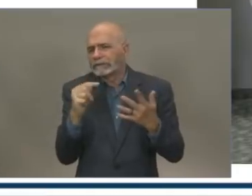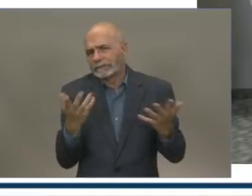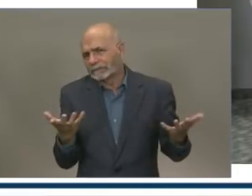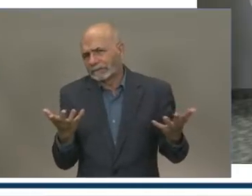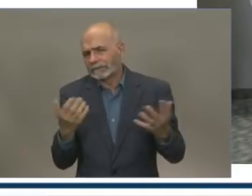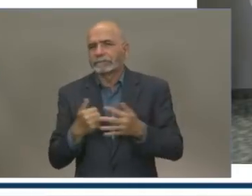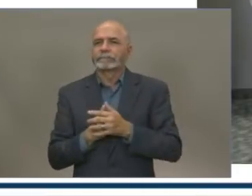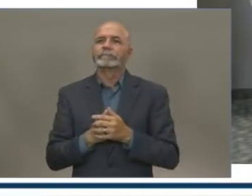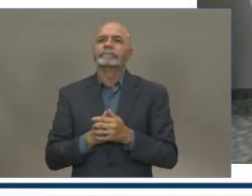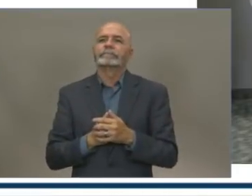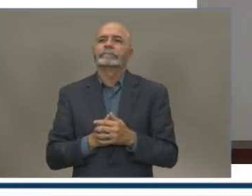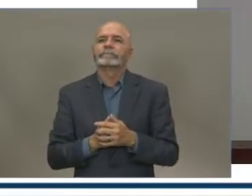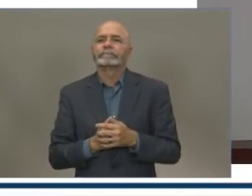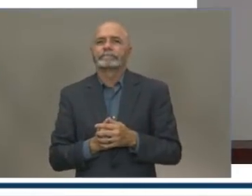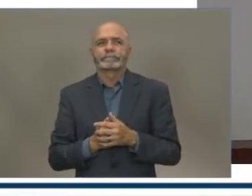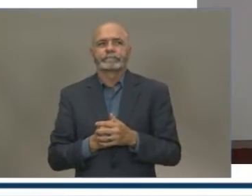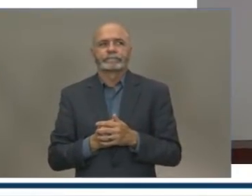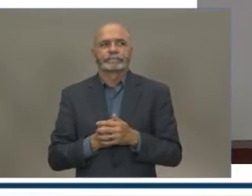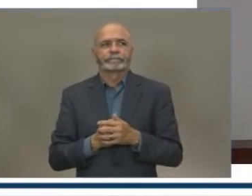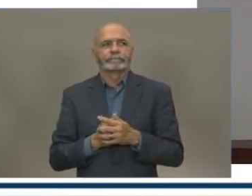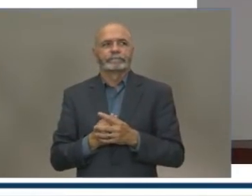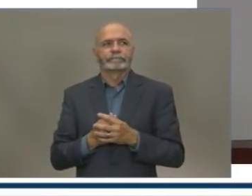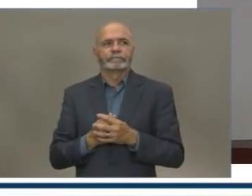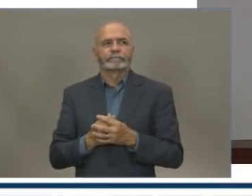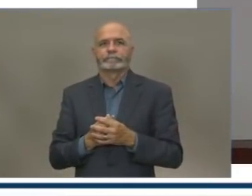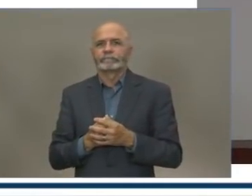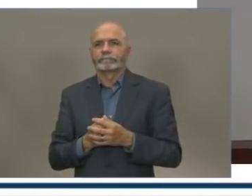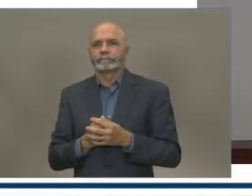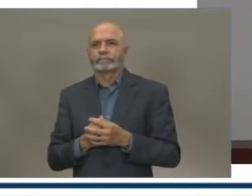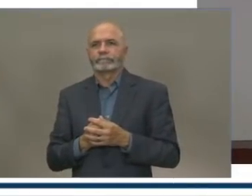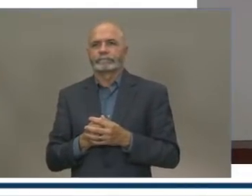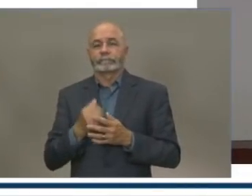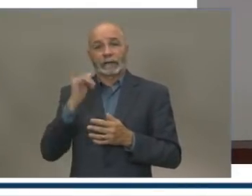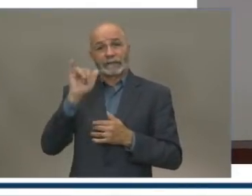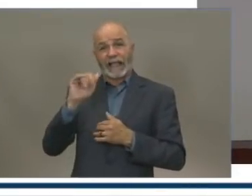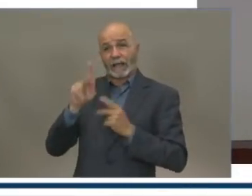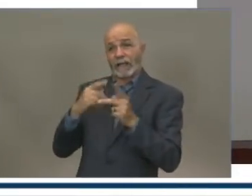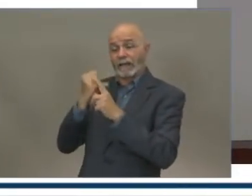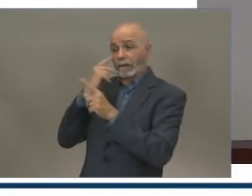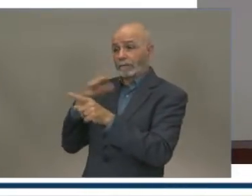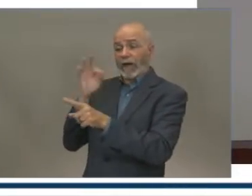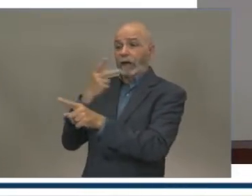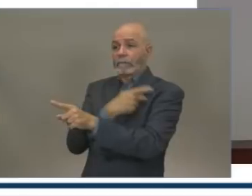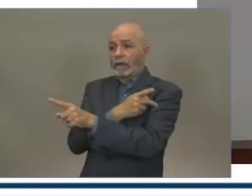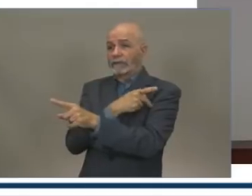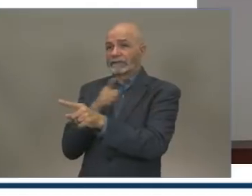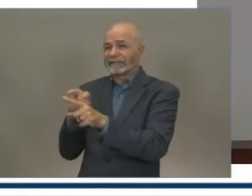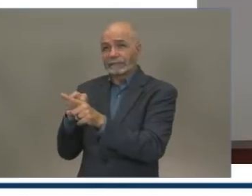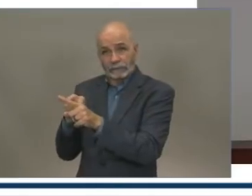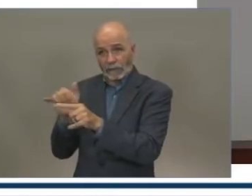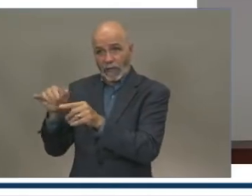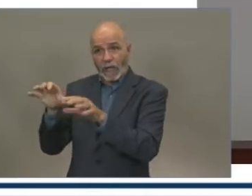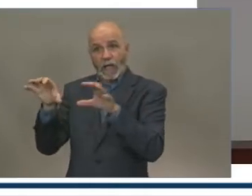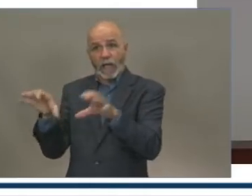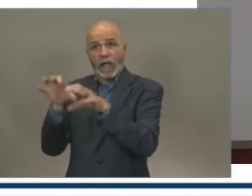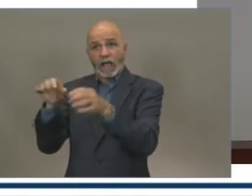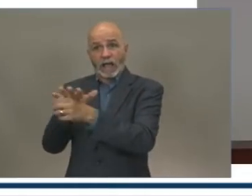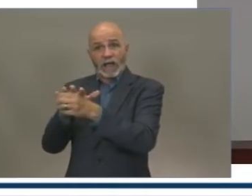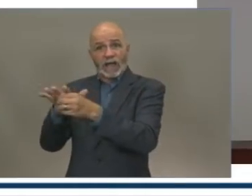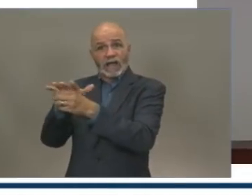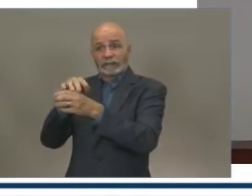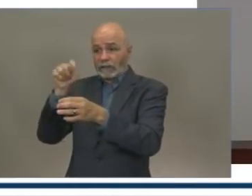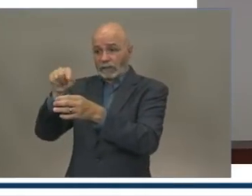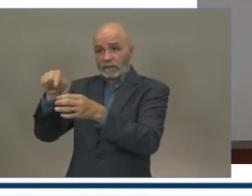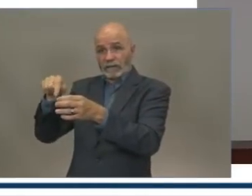So certainly the unit where we've identified those patients has been closed to admissions and visitors, except